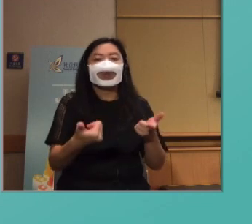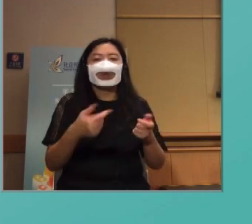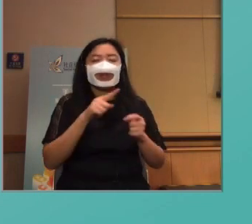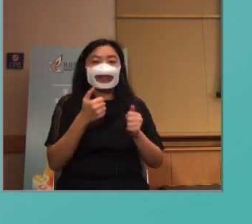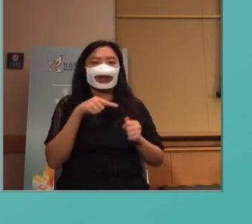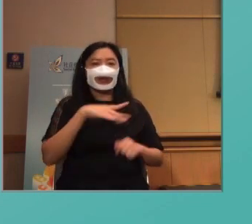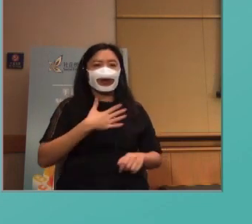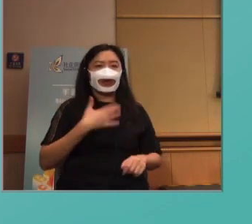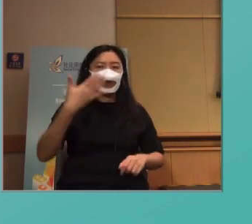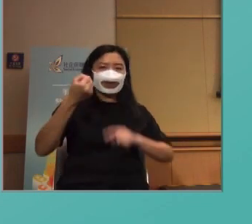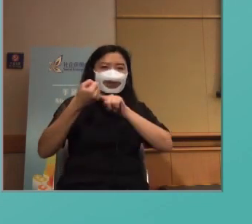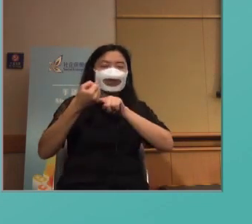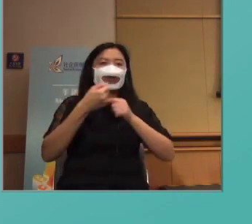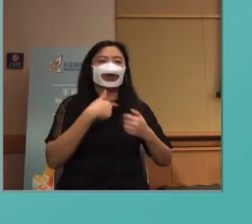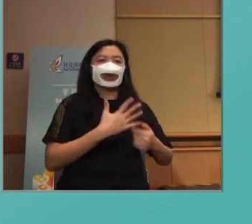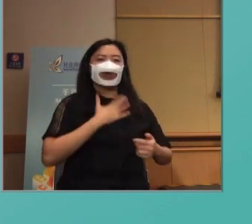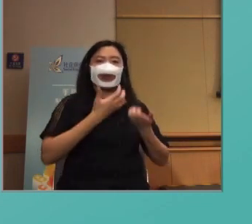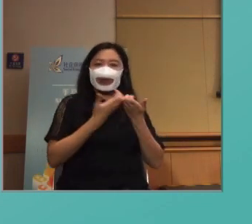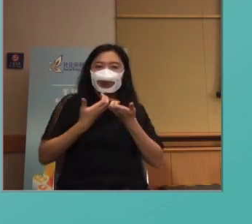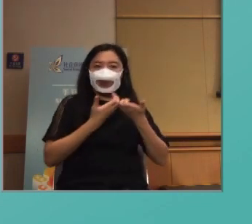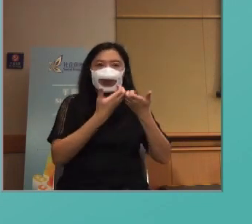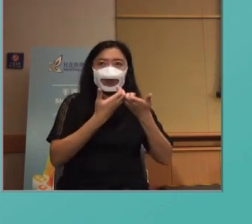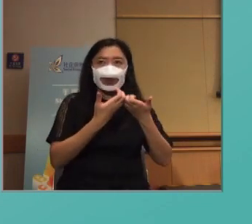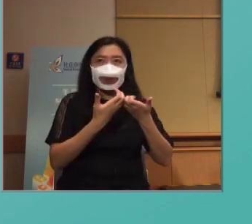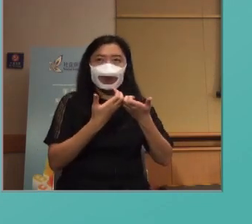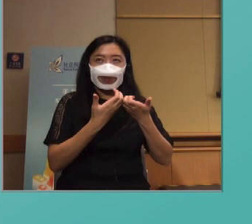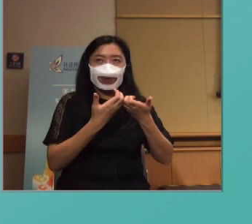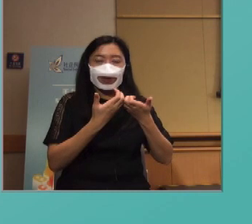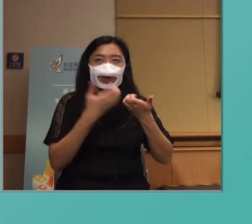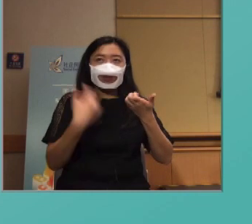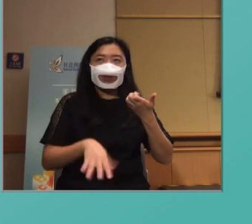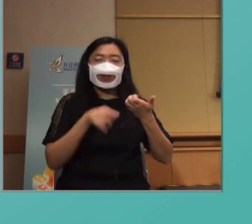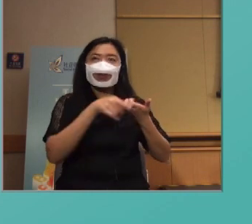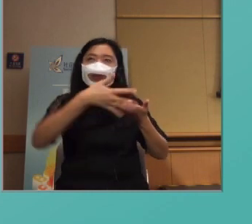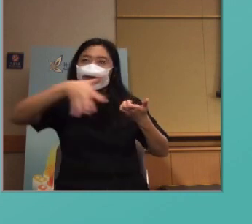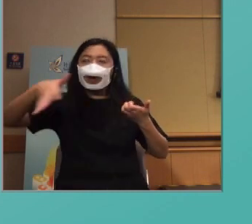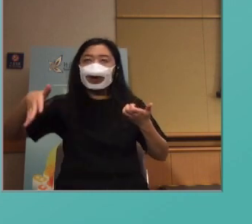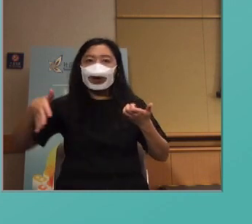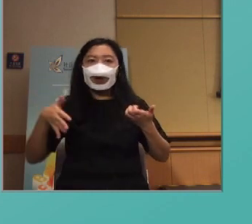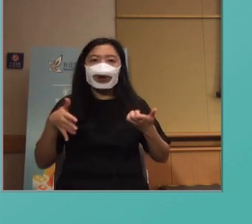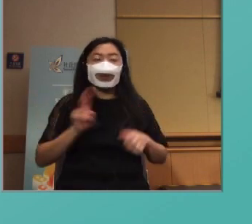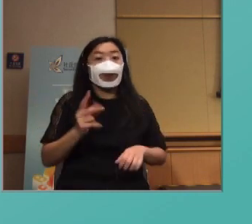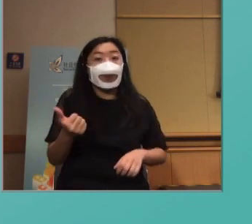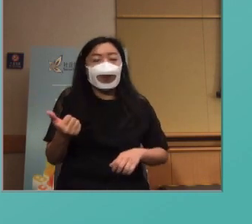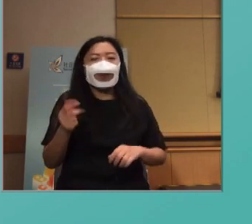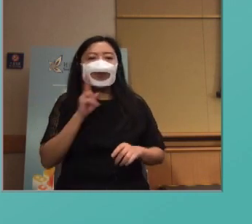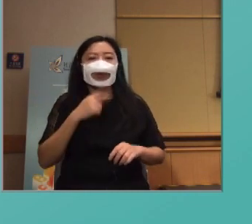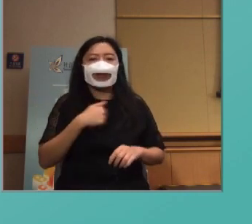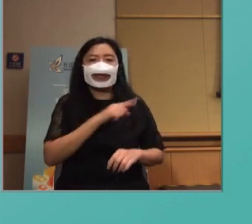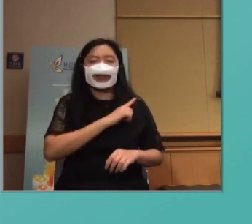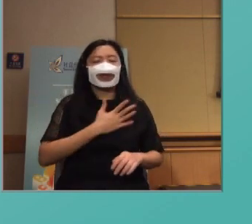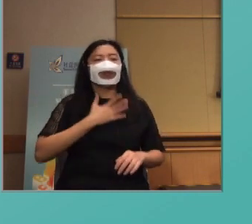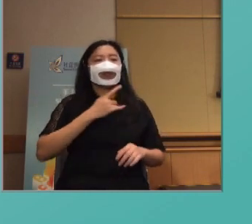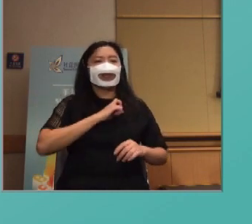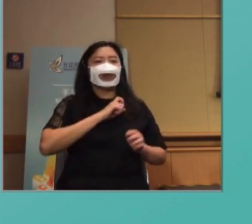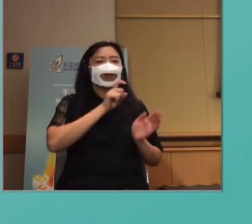actually enabling a broader good as a whole as well, which is that we can own basically the assets, we can own our digital equity in a manner